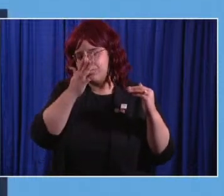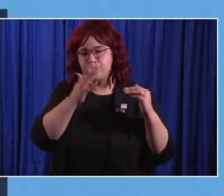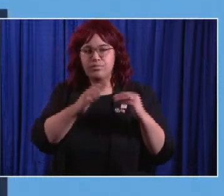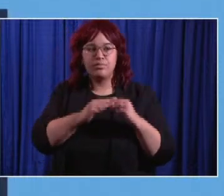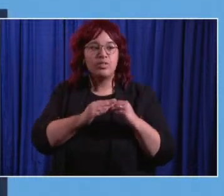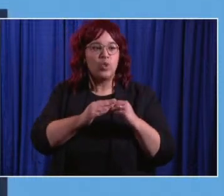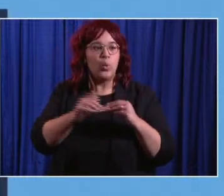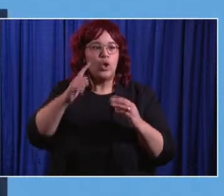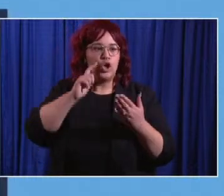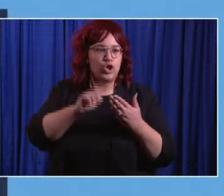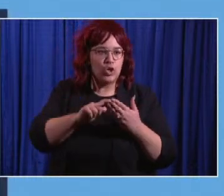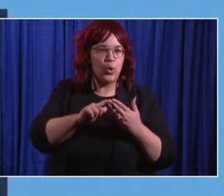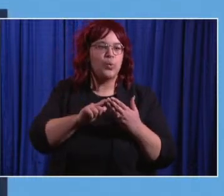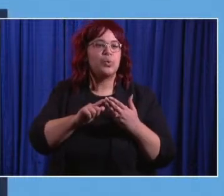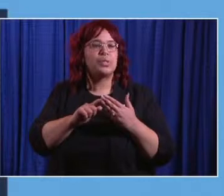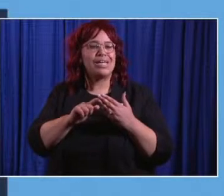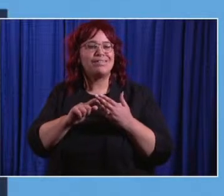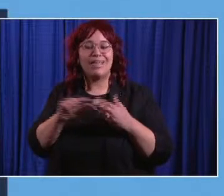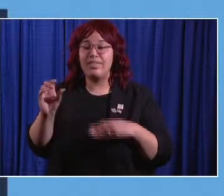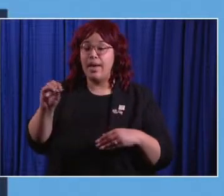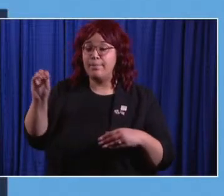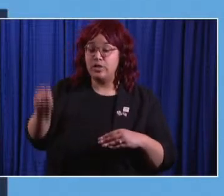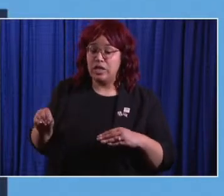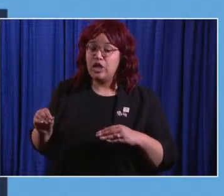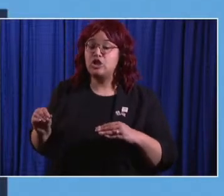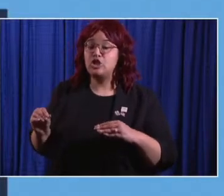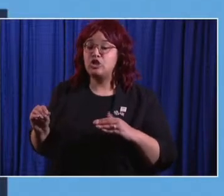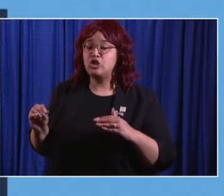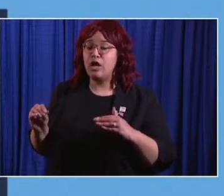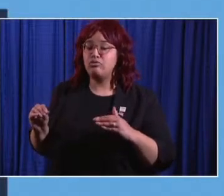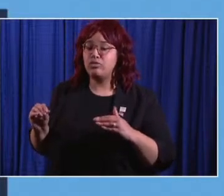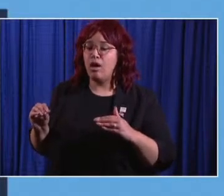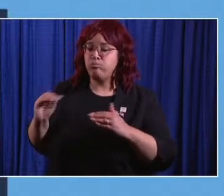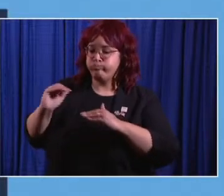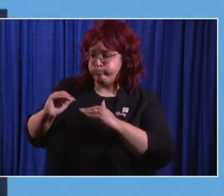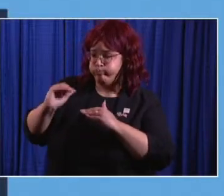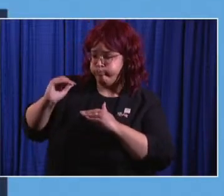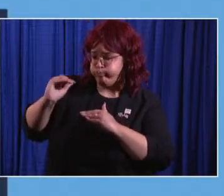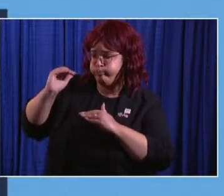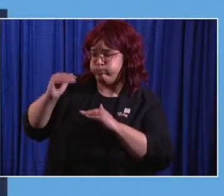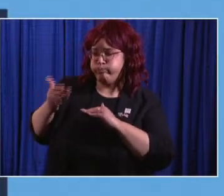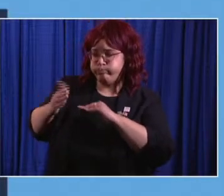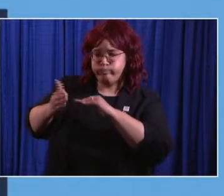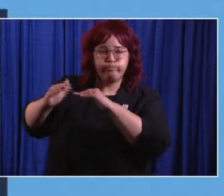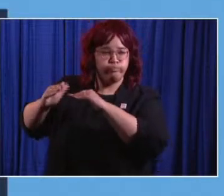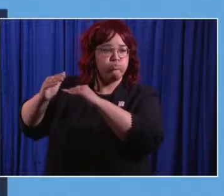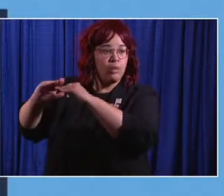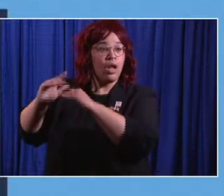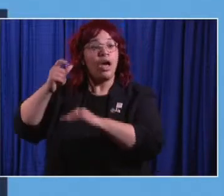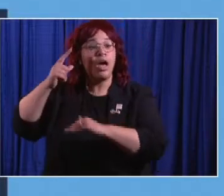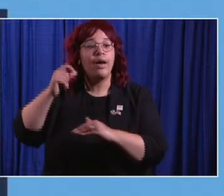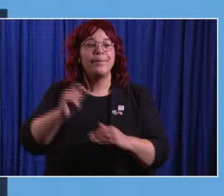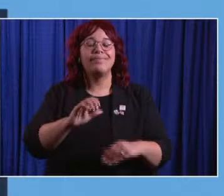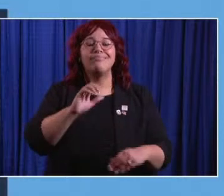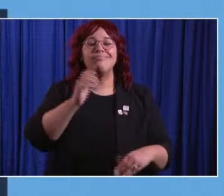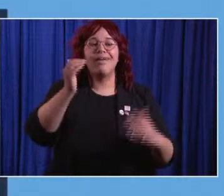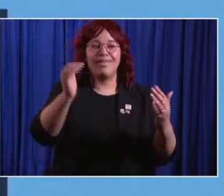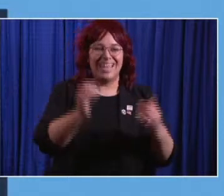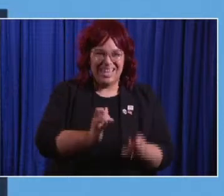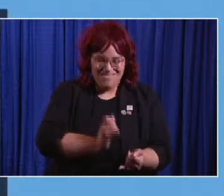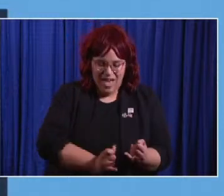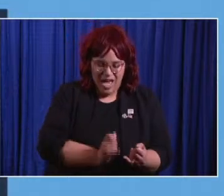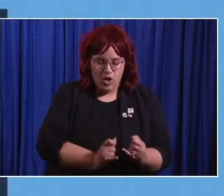go up by percentage, and we've grouped those over 60 into one group.